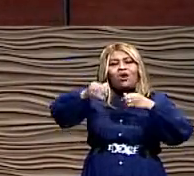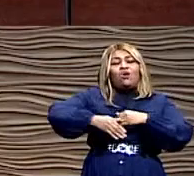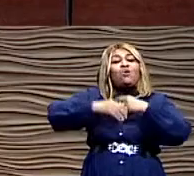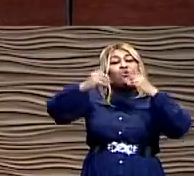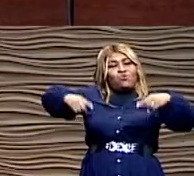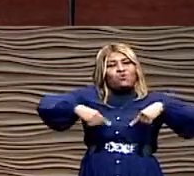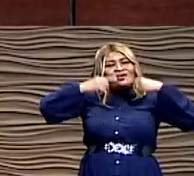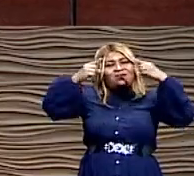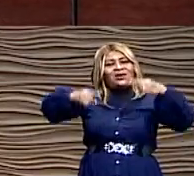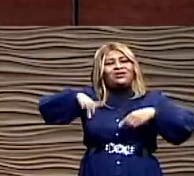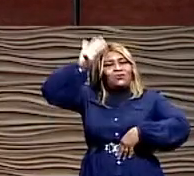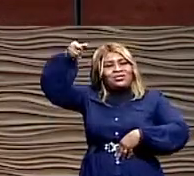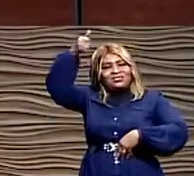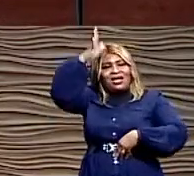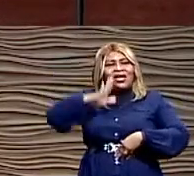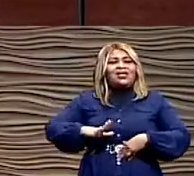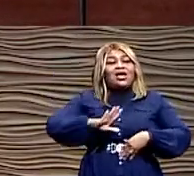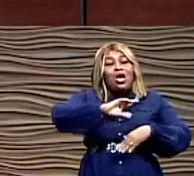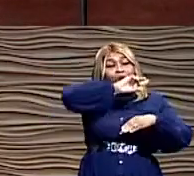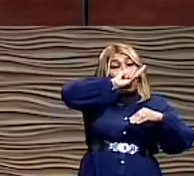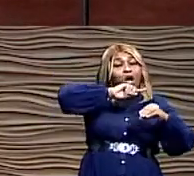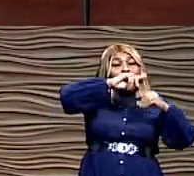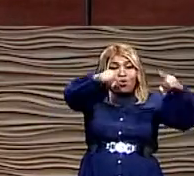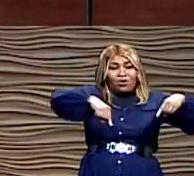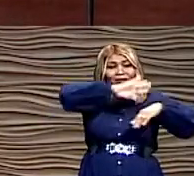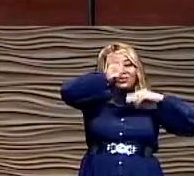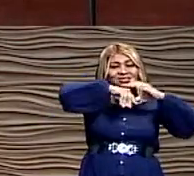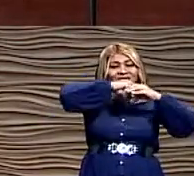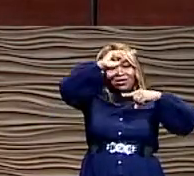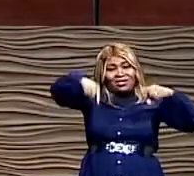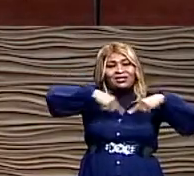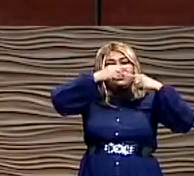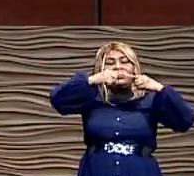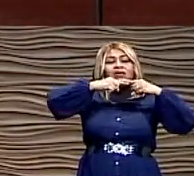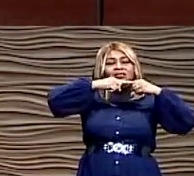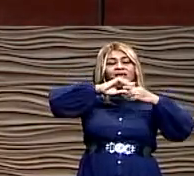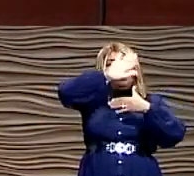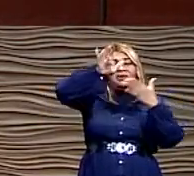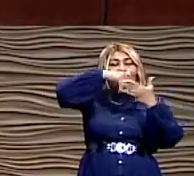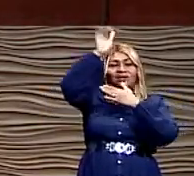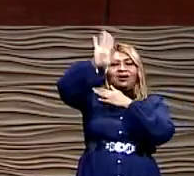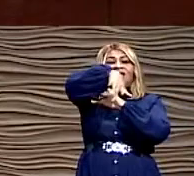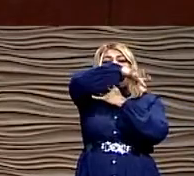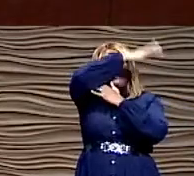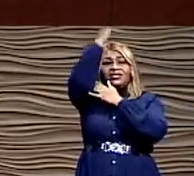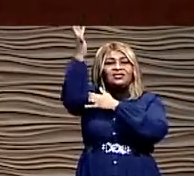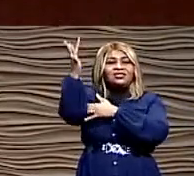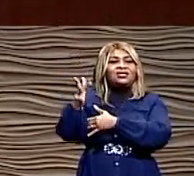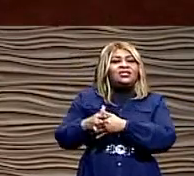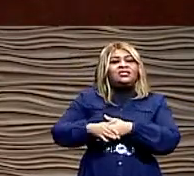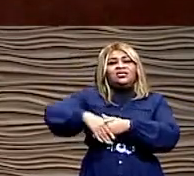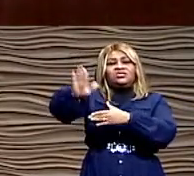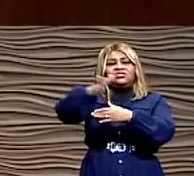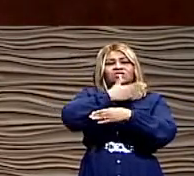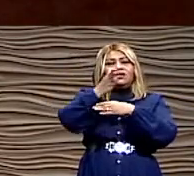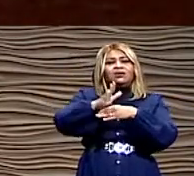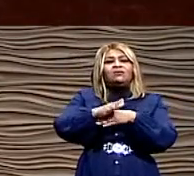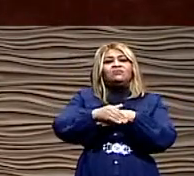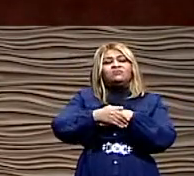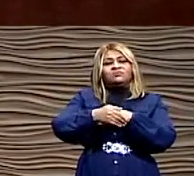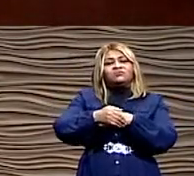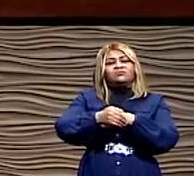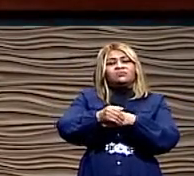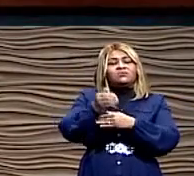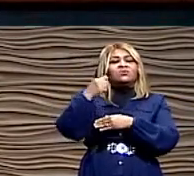in a wheel, way in the middle of the air. Let me pray for you don't need, way in the middle of the